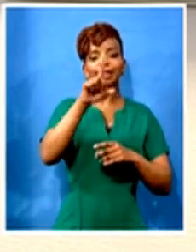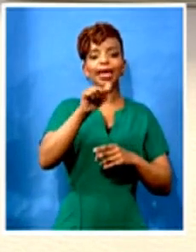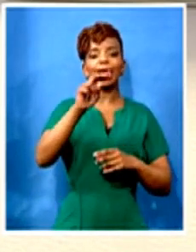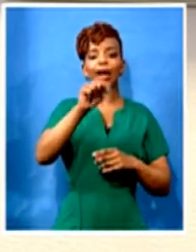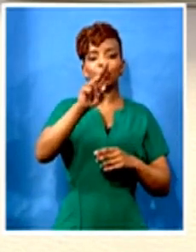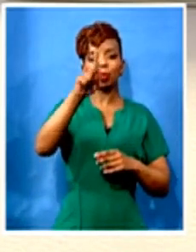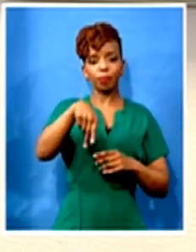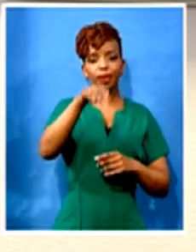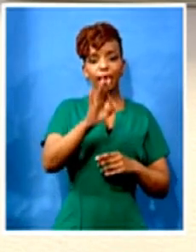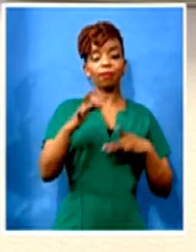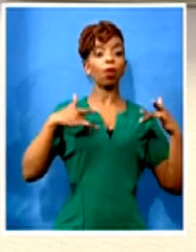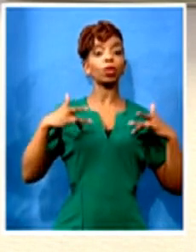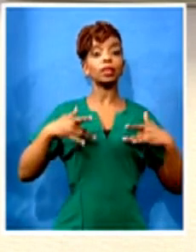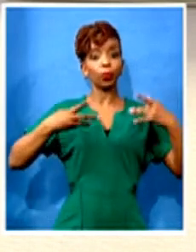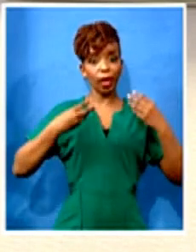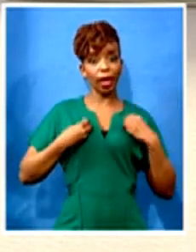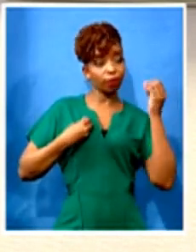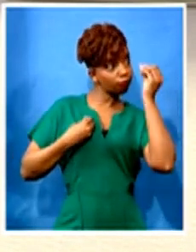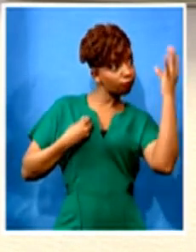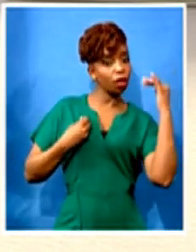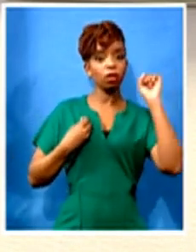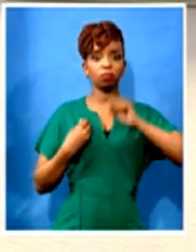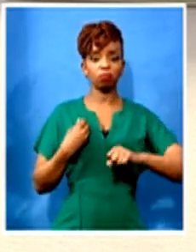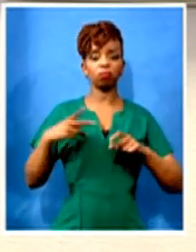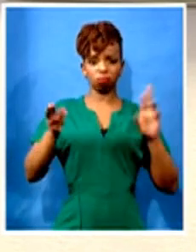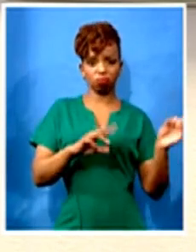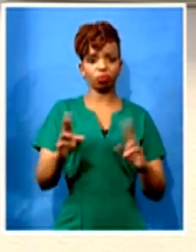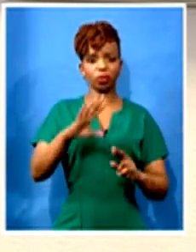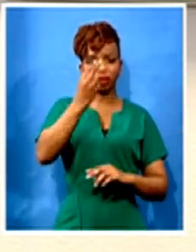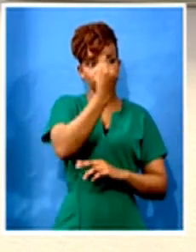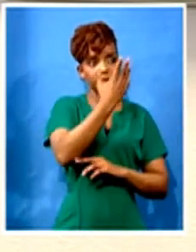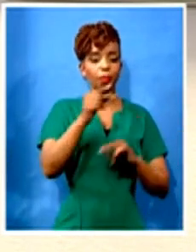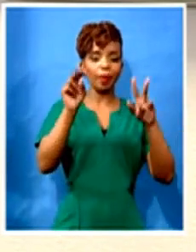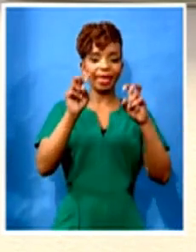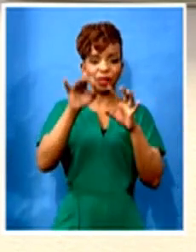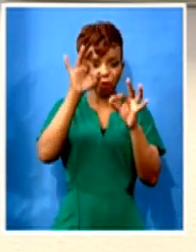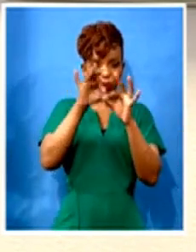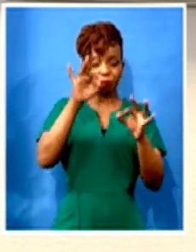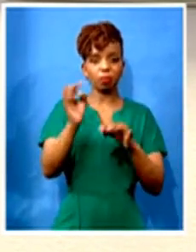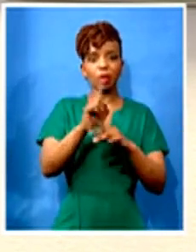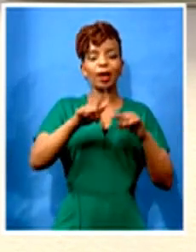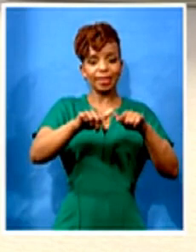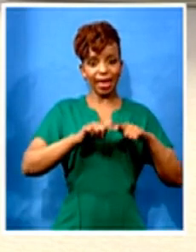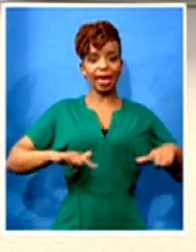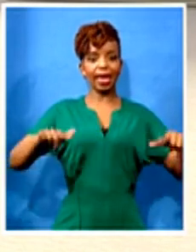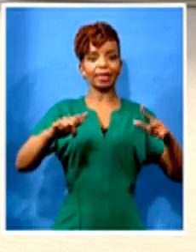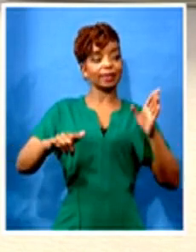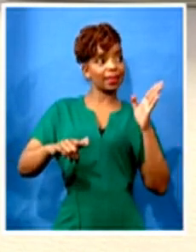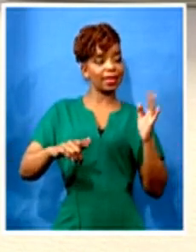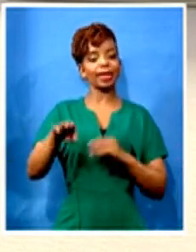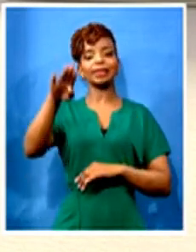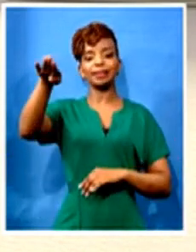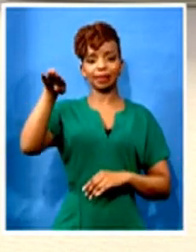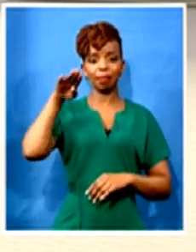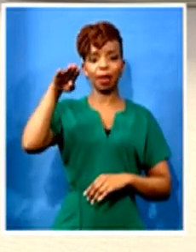business, in particular on the land issue in Zimbabwe. However, the diplomat in South Africa, the High Commissioner of Zimbabwe, had